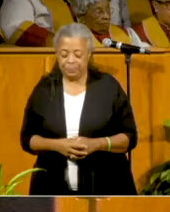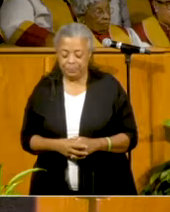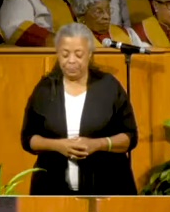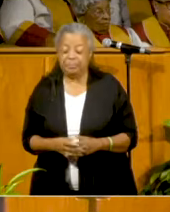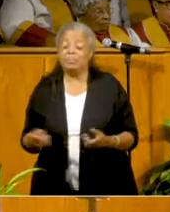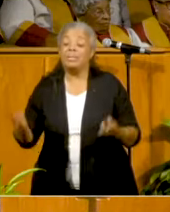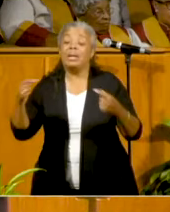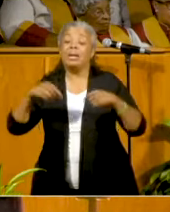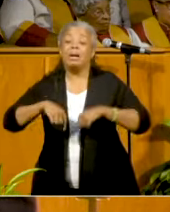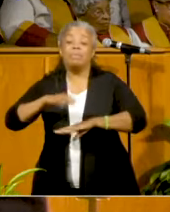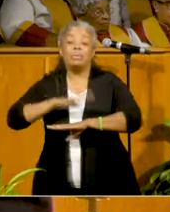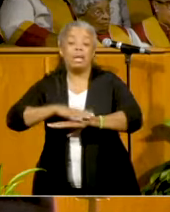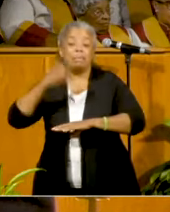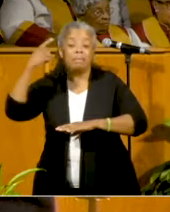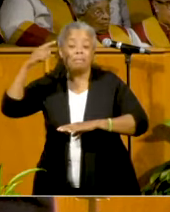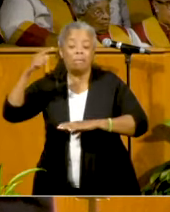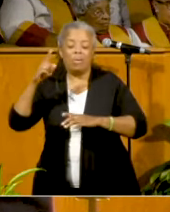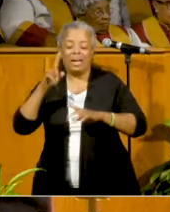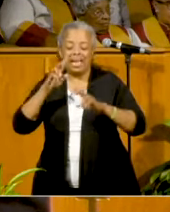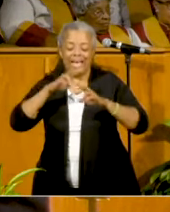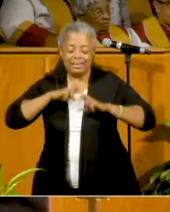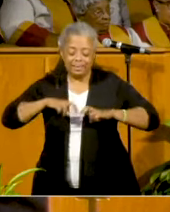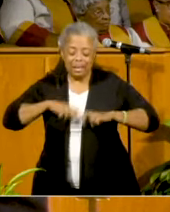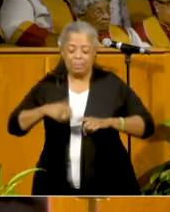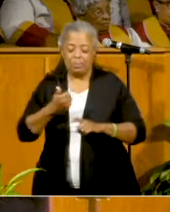Come to the table to examine yourself.